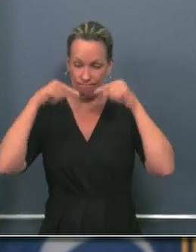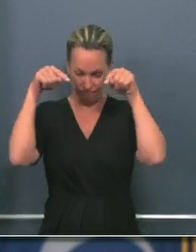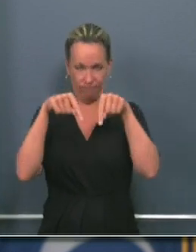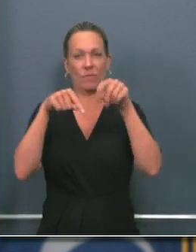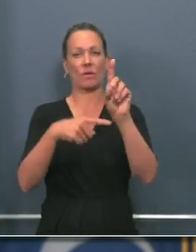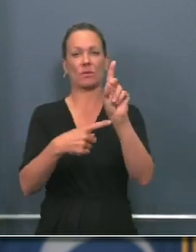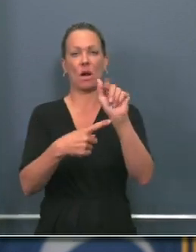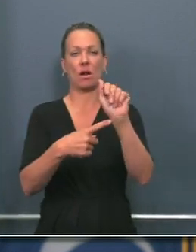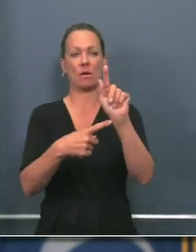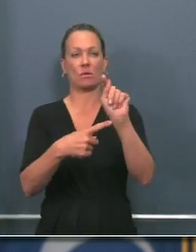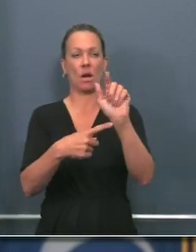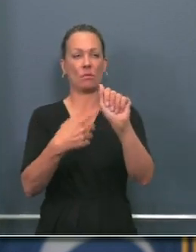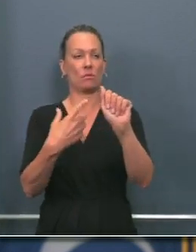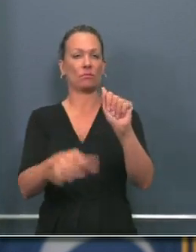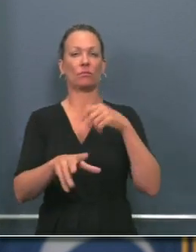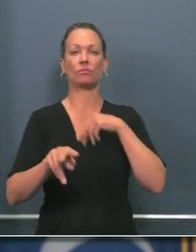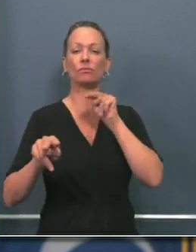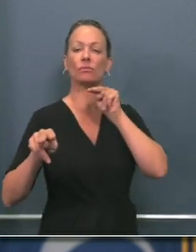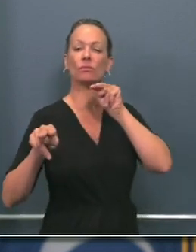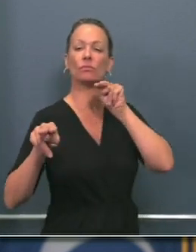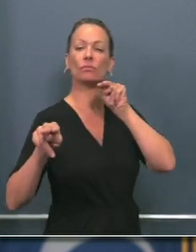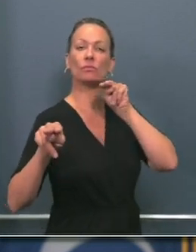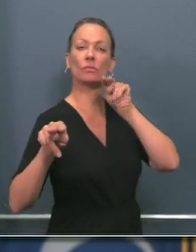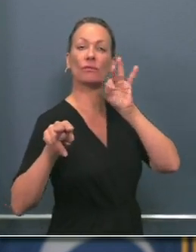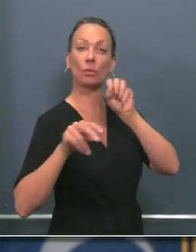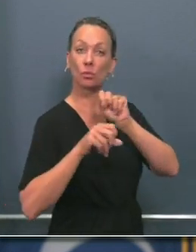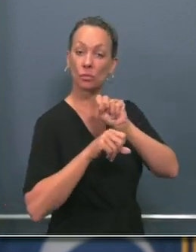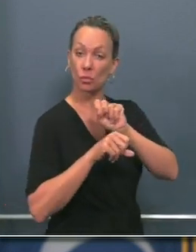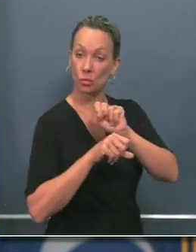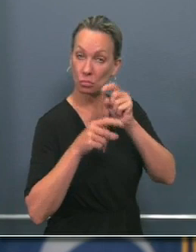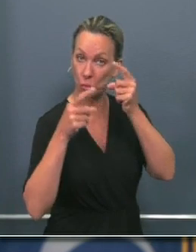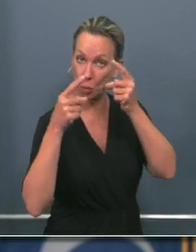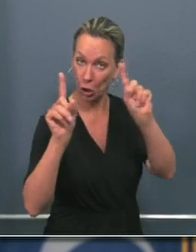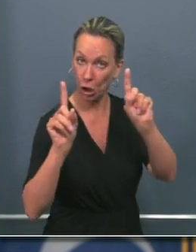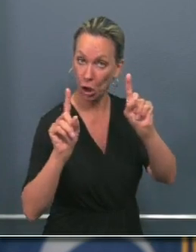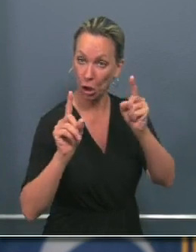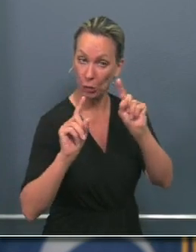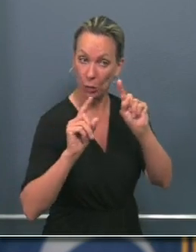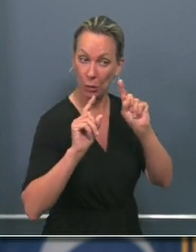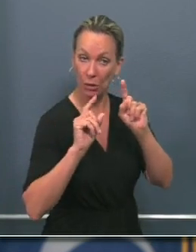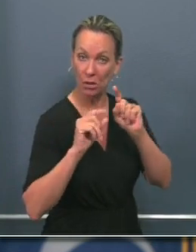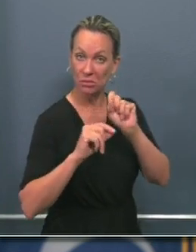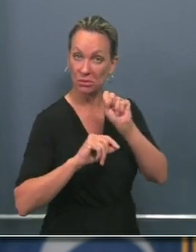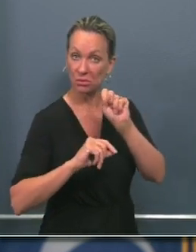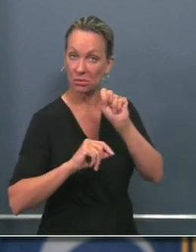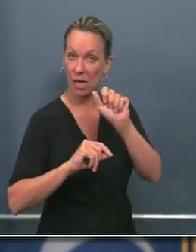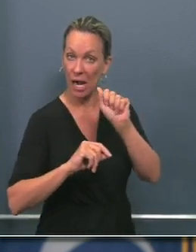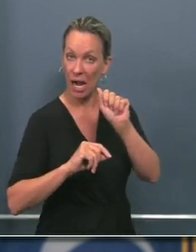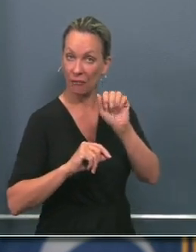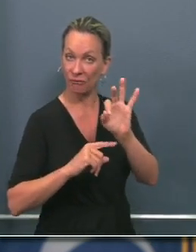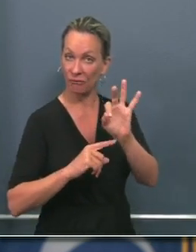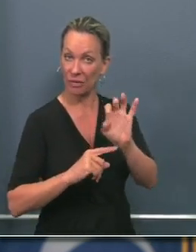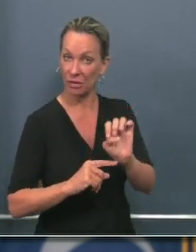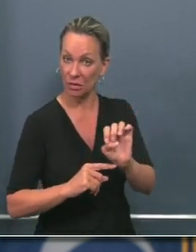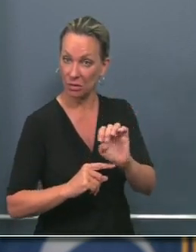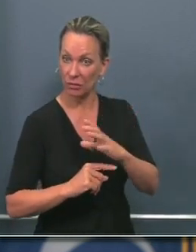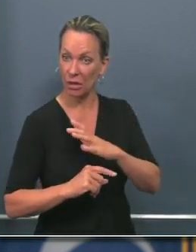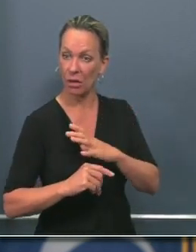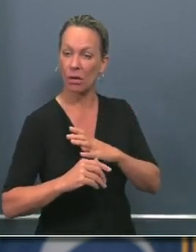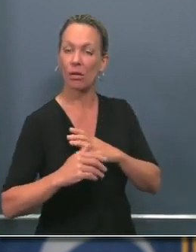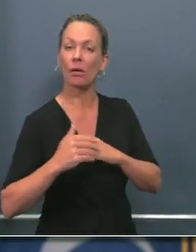the theory of our case and to make adjustments if indeed we need to dial them back